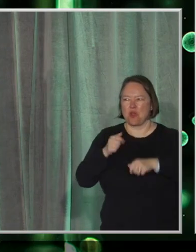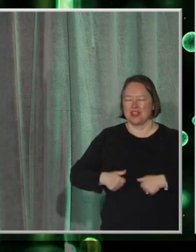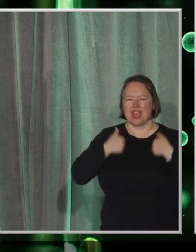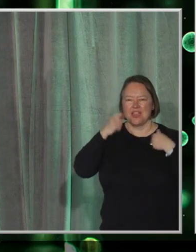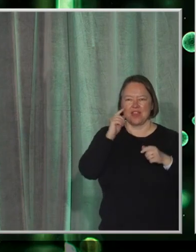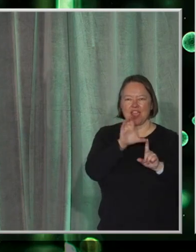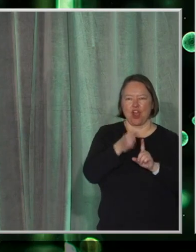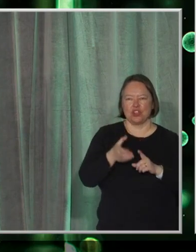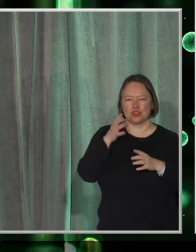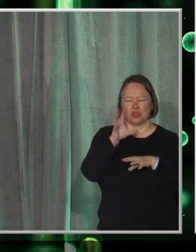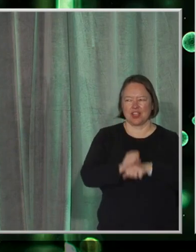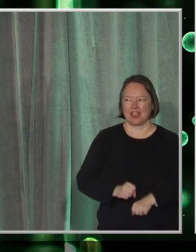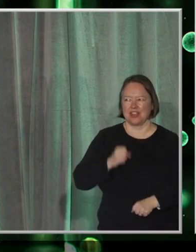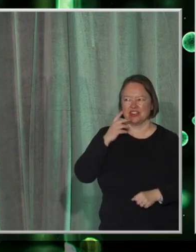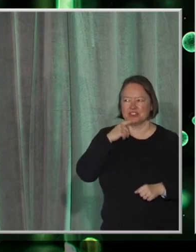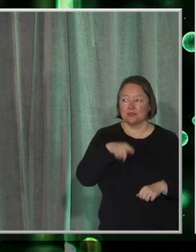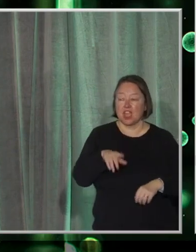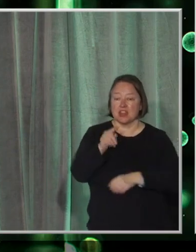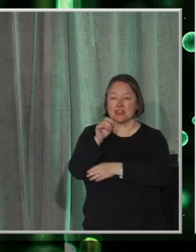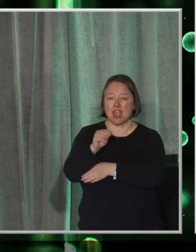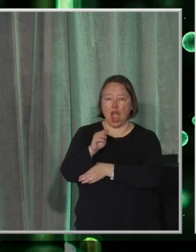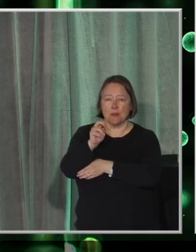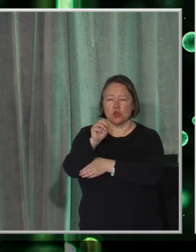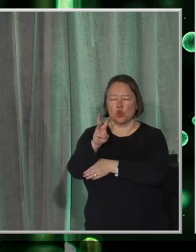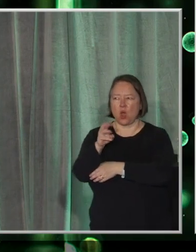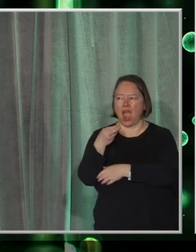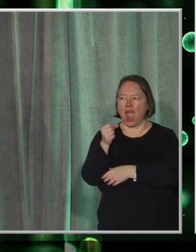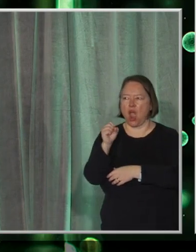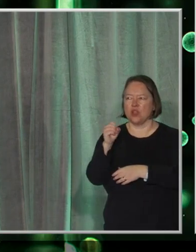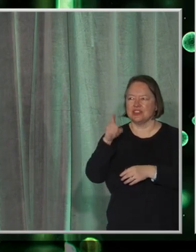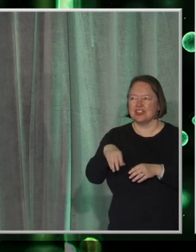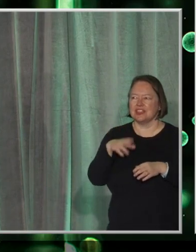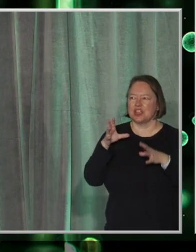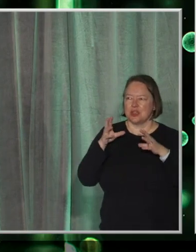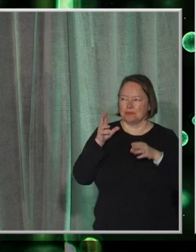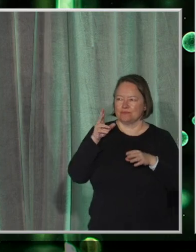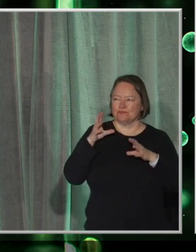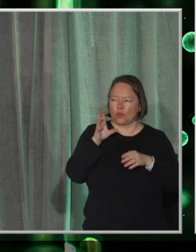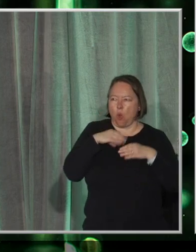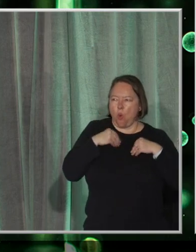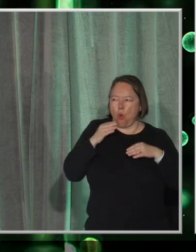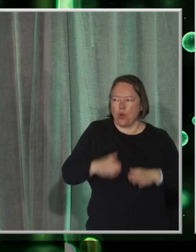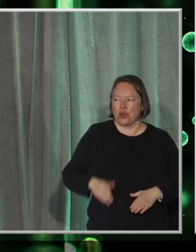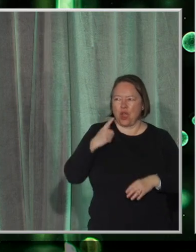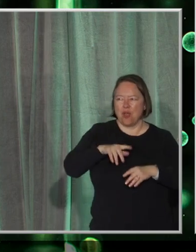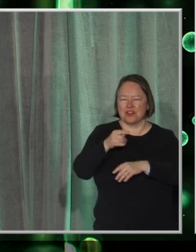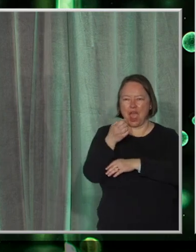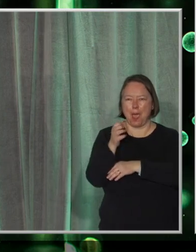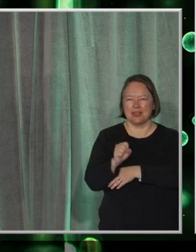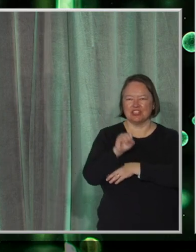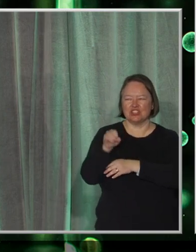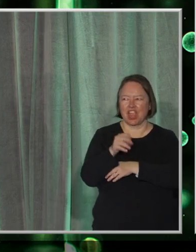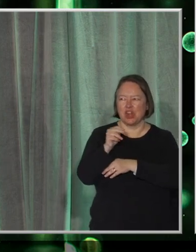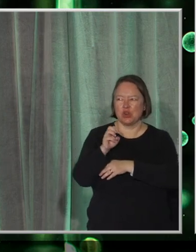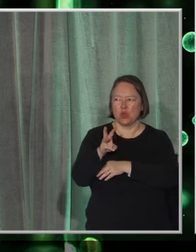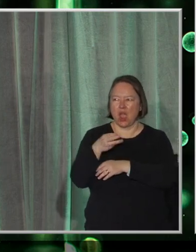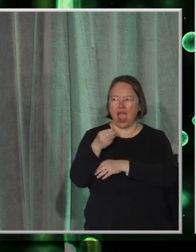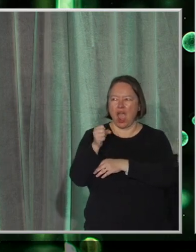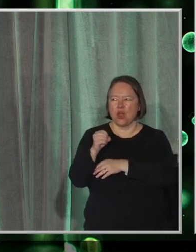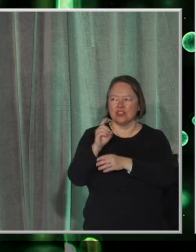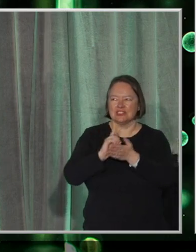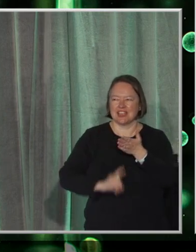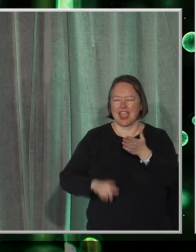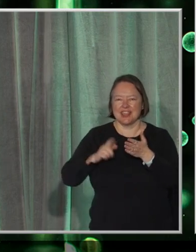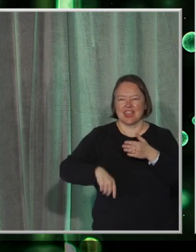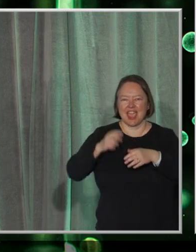Heritage. Tom Newhouse is the owner and principal of Thomas J. Newhouse Design, an industrial design consulting